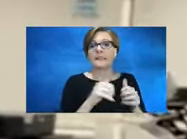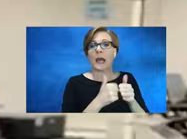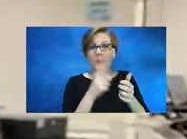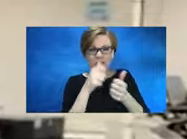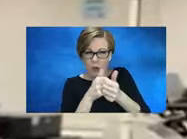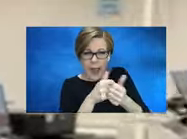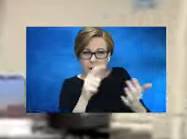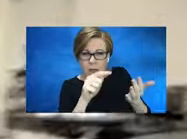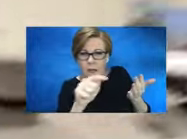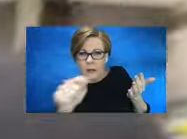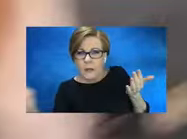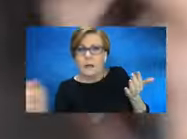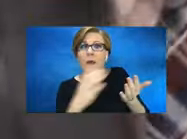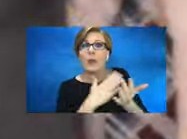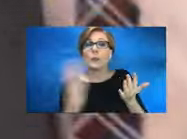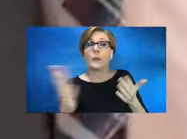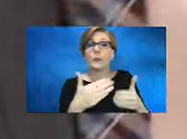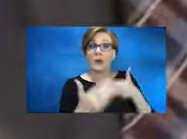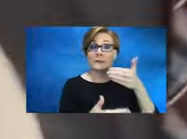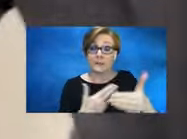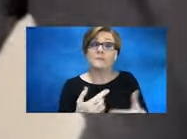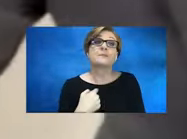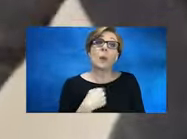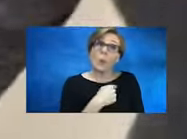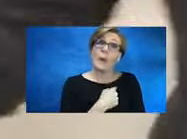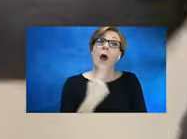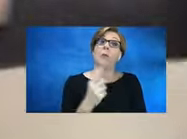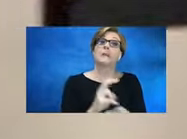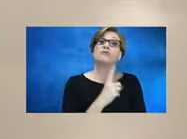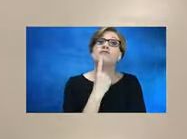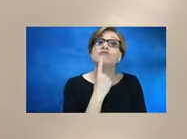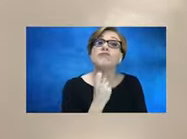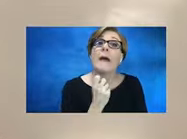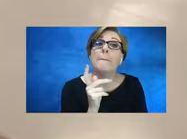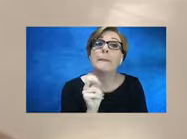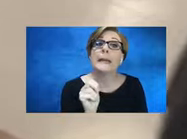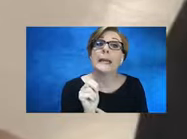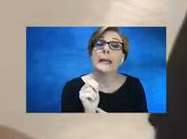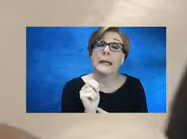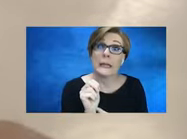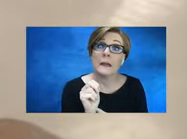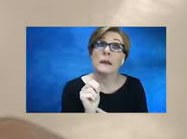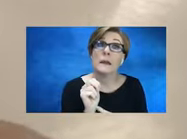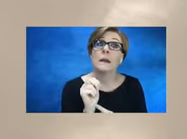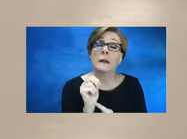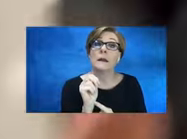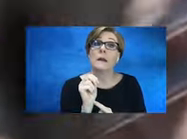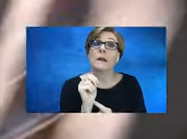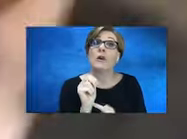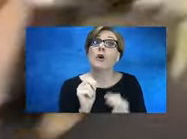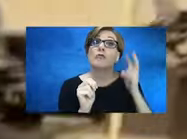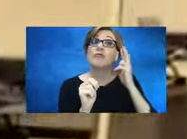entire process. We use red pens. Why do we use red pens? Because our tabulation equipment is